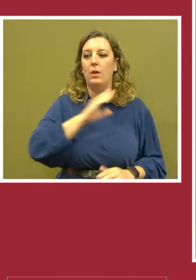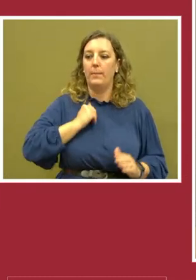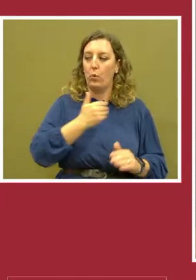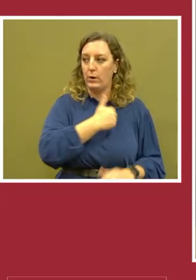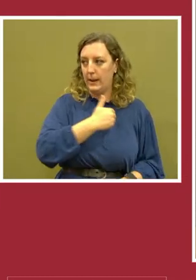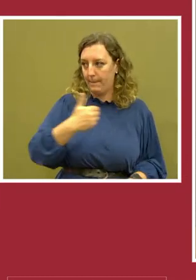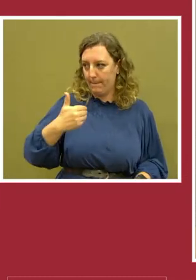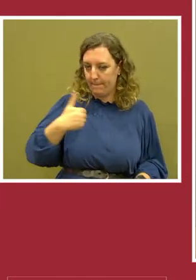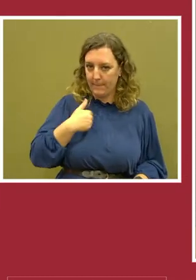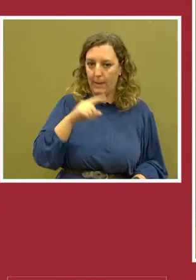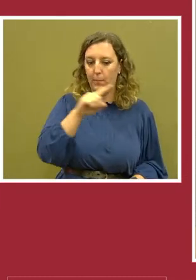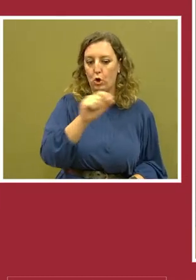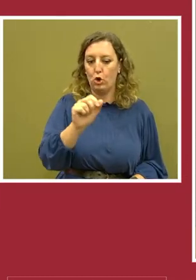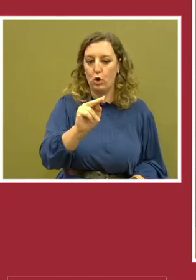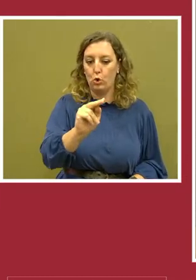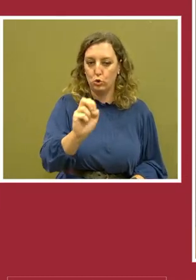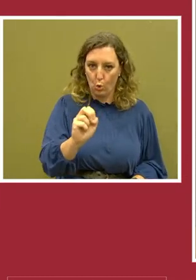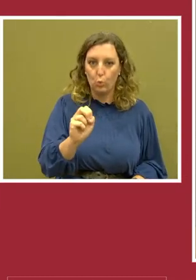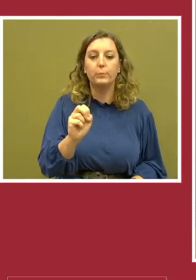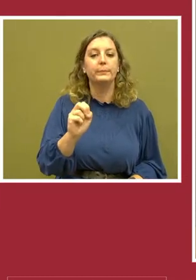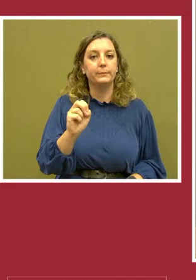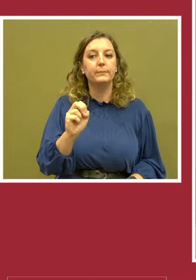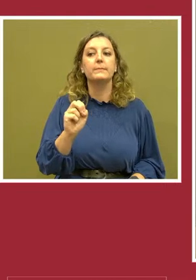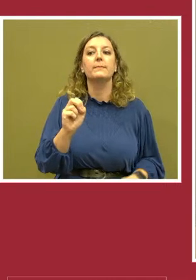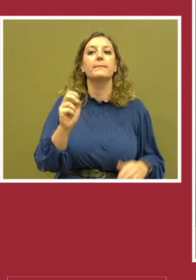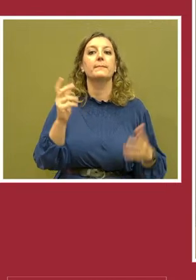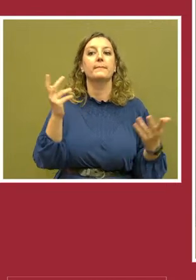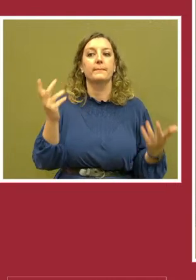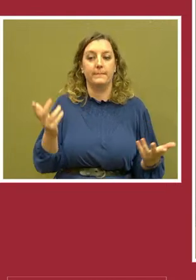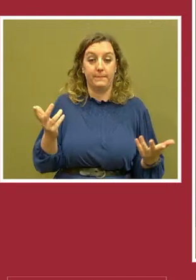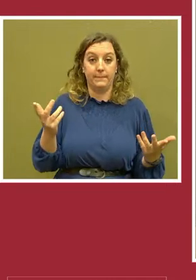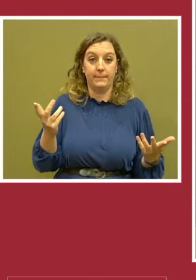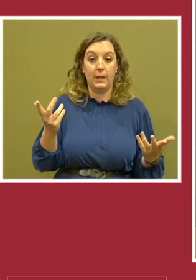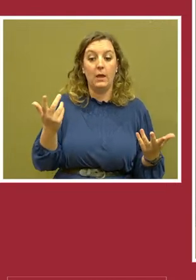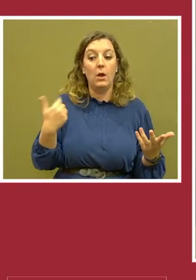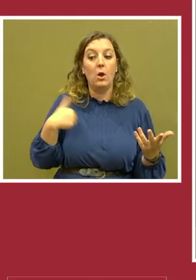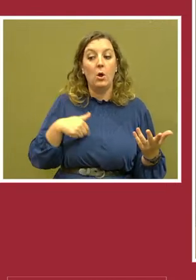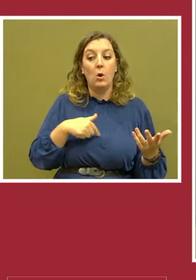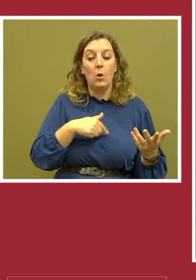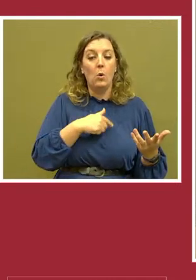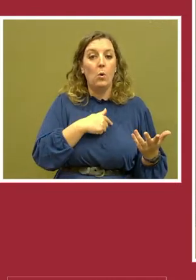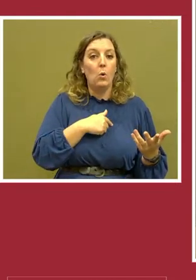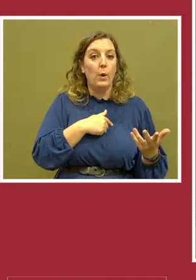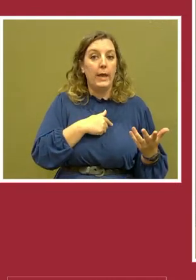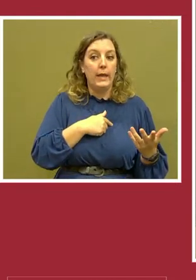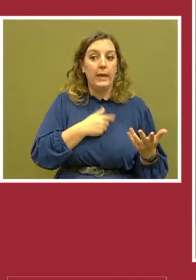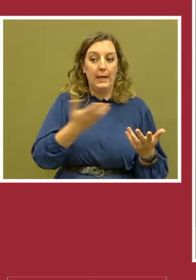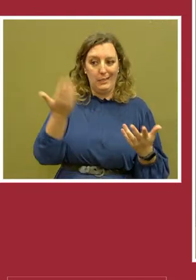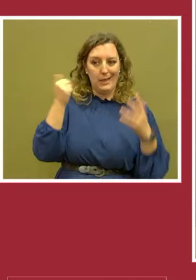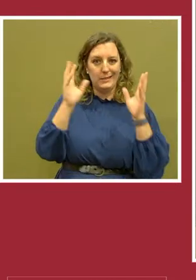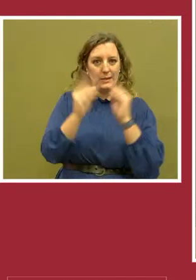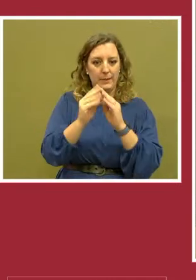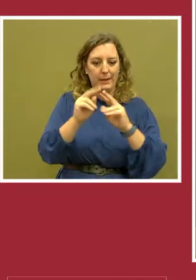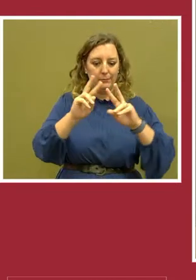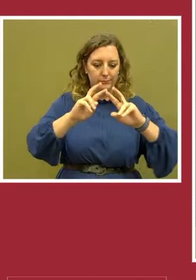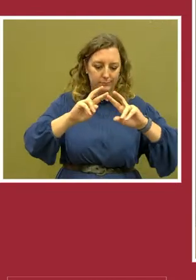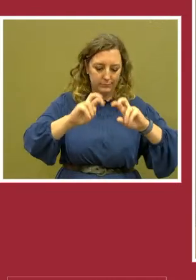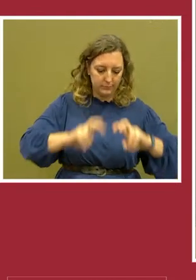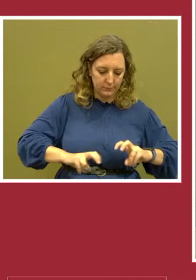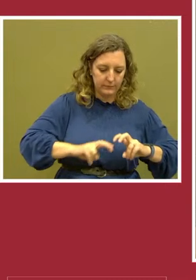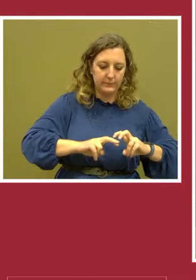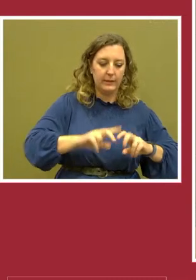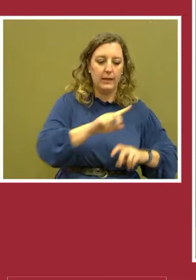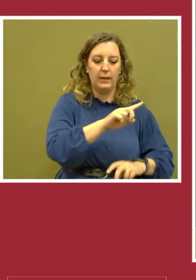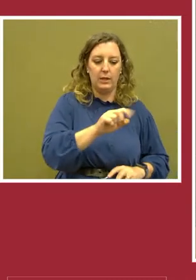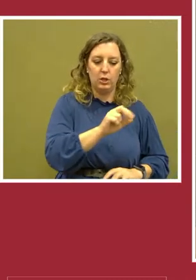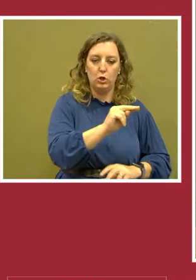member zones. As we went through in our last meeting, we looked at the board member